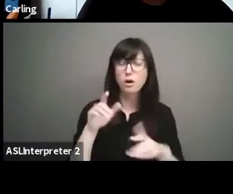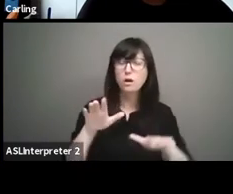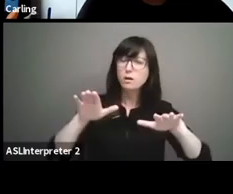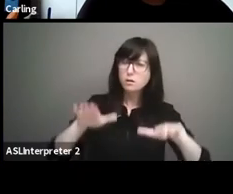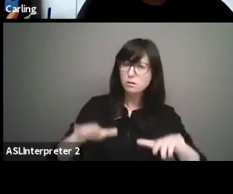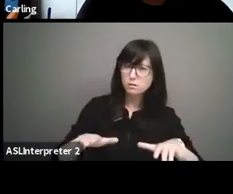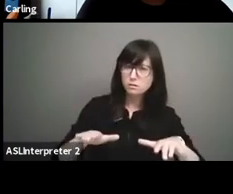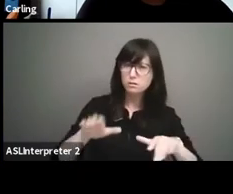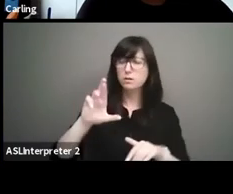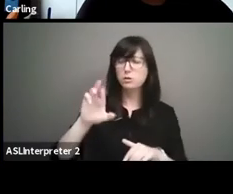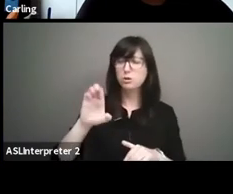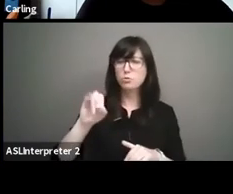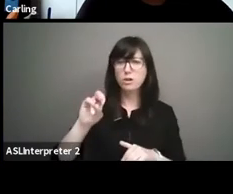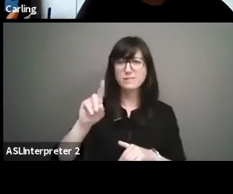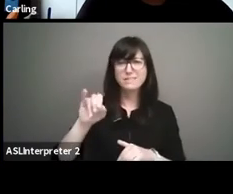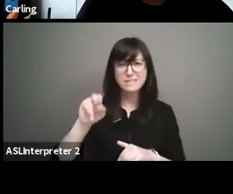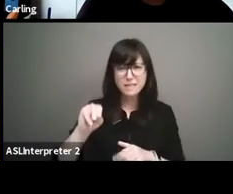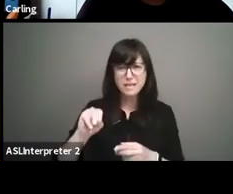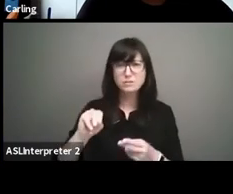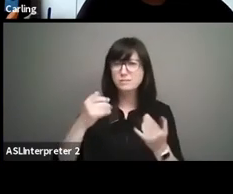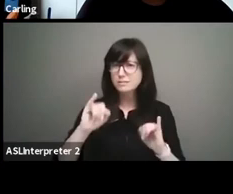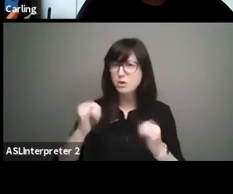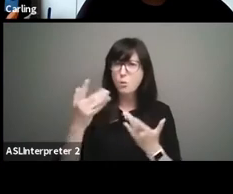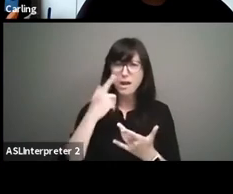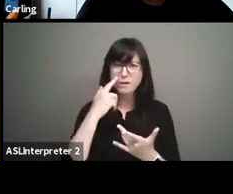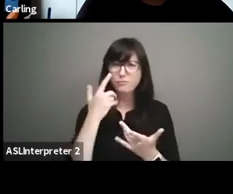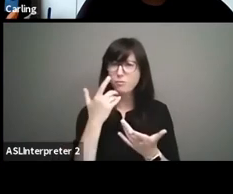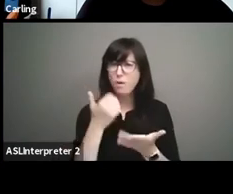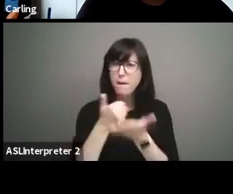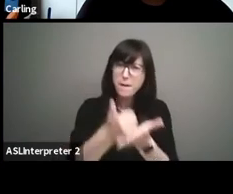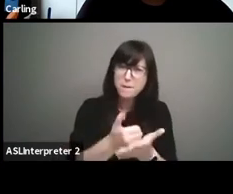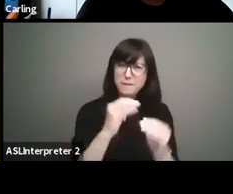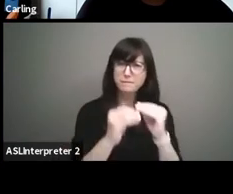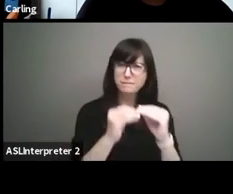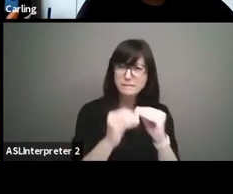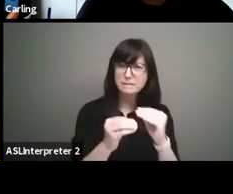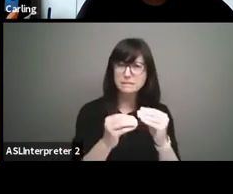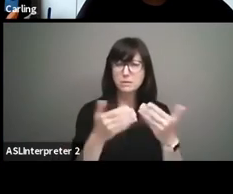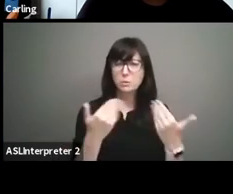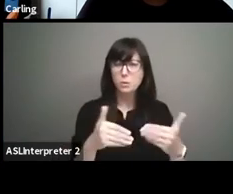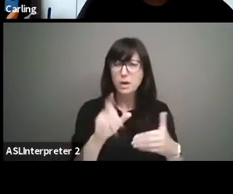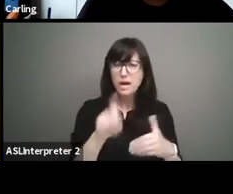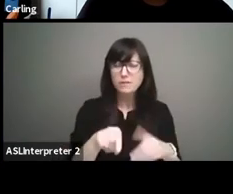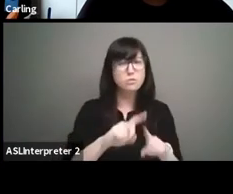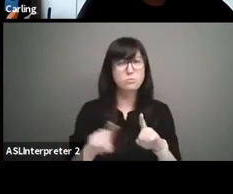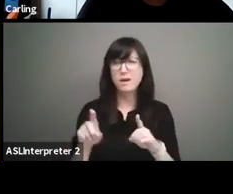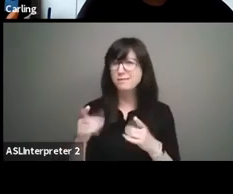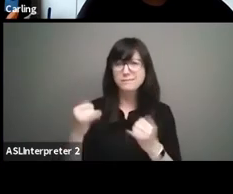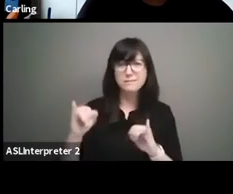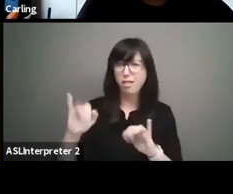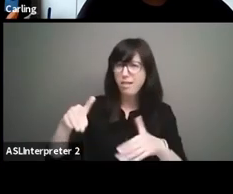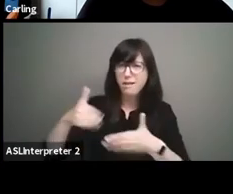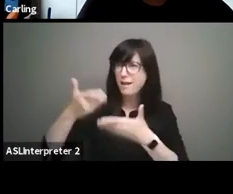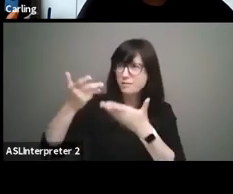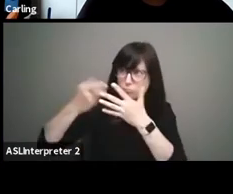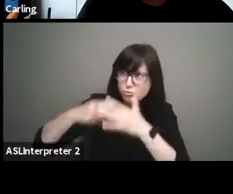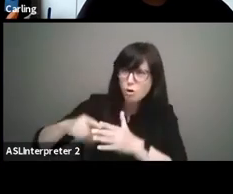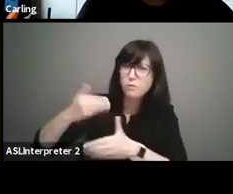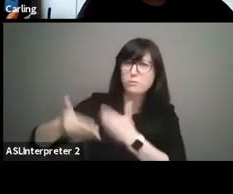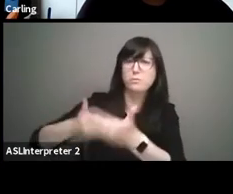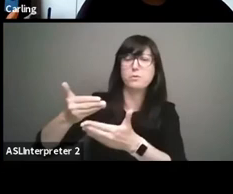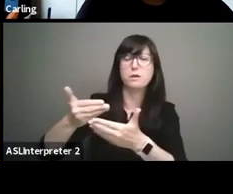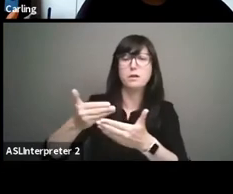We're still waiting for reparations. But until that happens, we will continue to keep each other safe and create